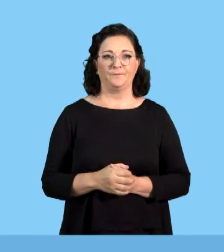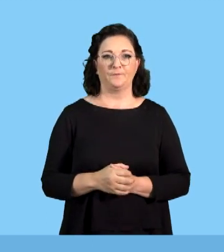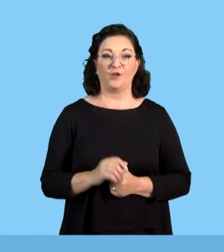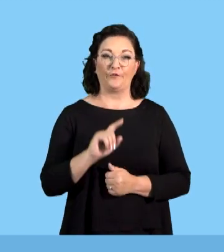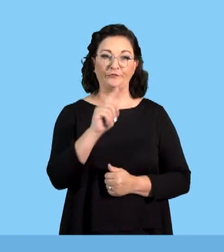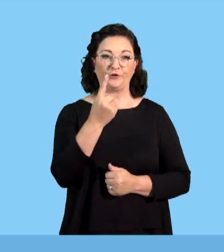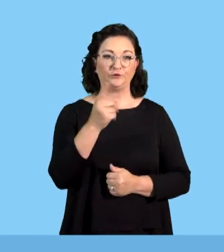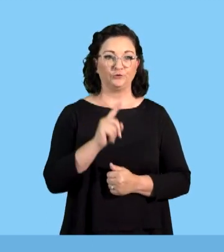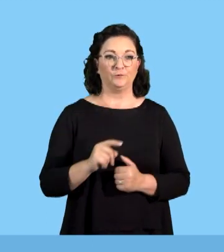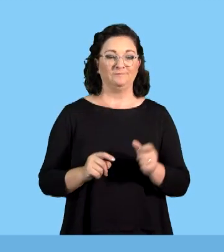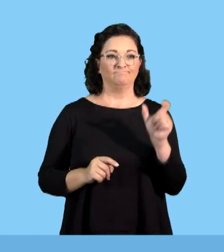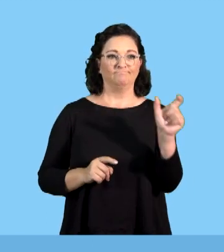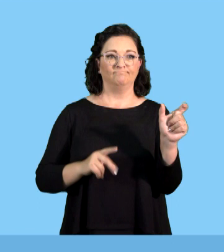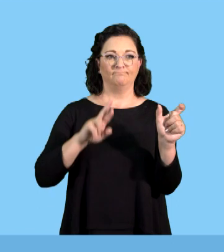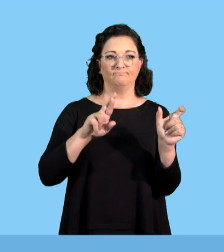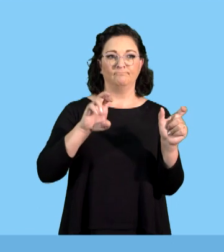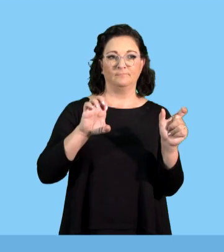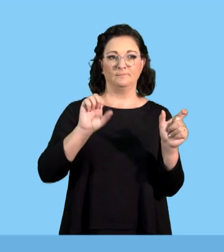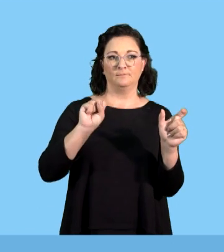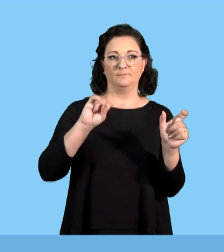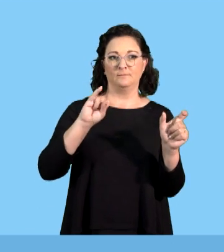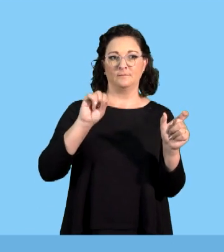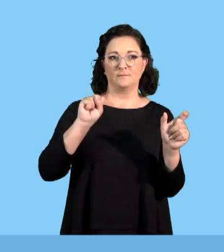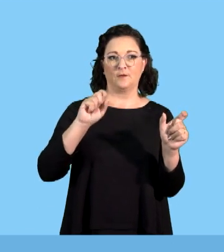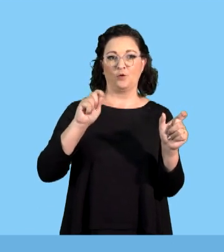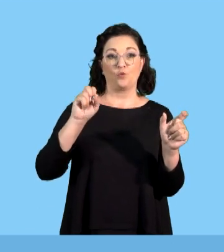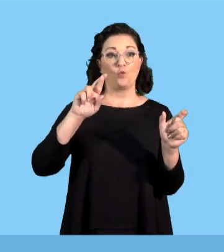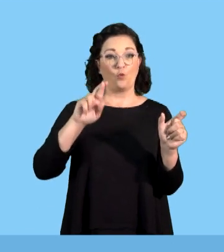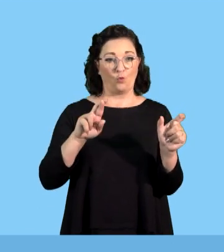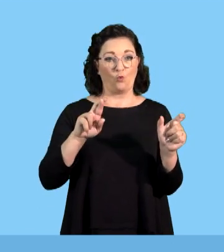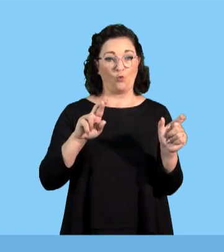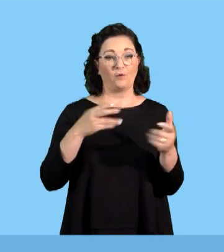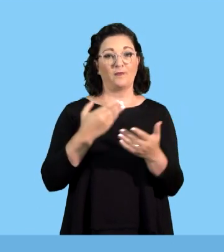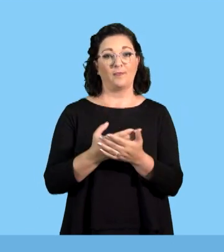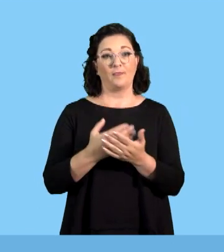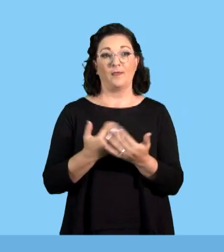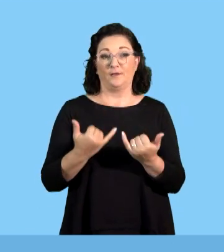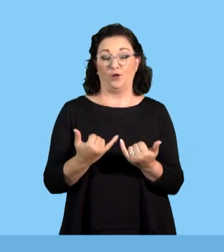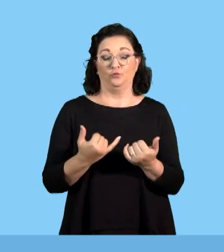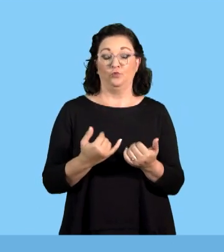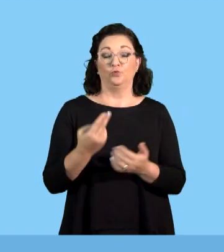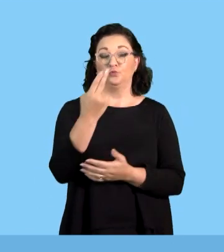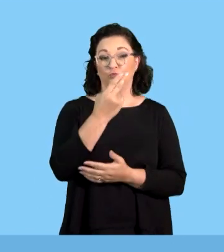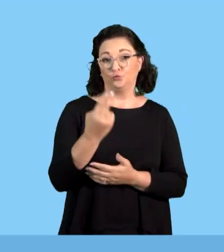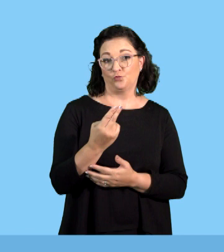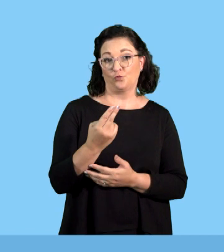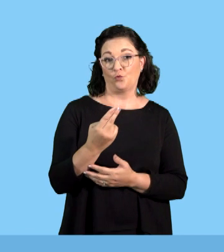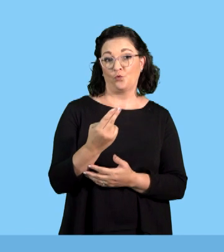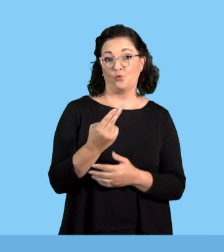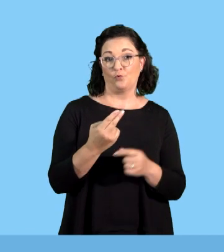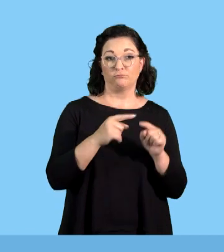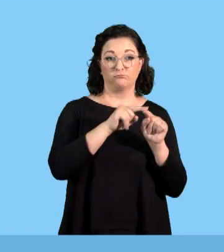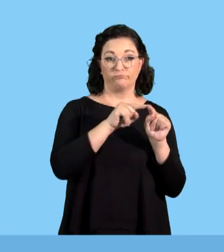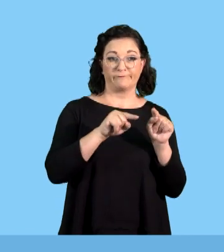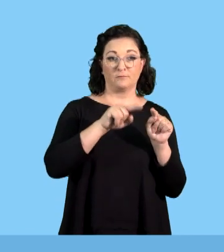here. So the first one is a resistor. We always need to keep in mind that a resistor can be drawn in one of two ways. That it